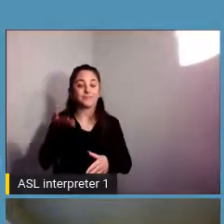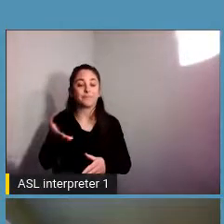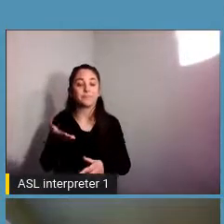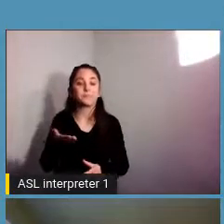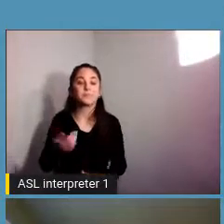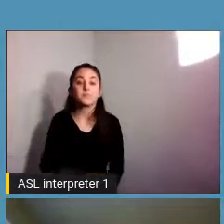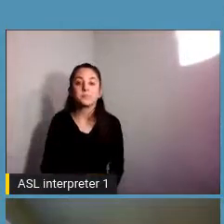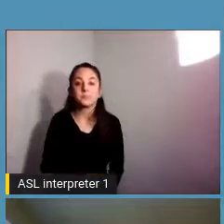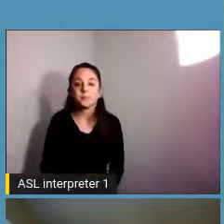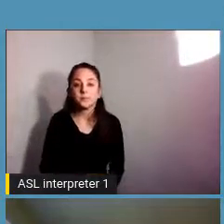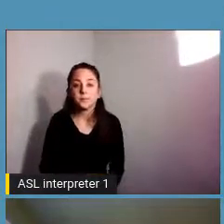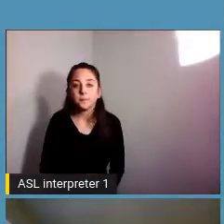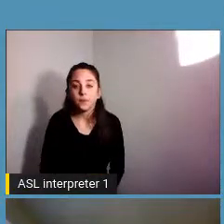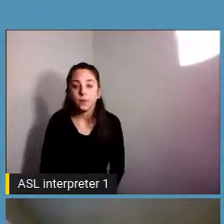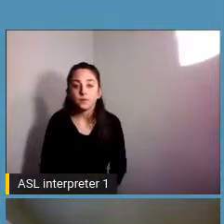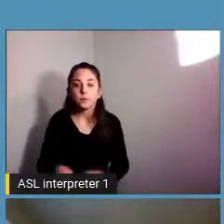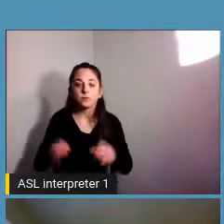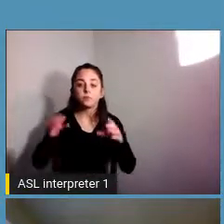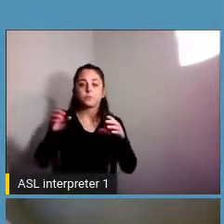And